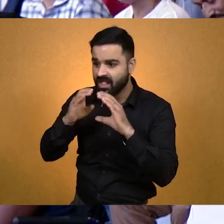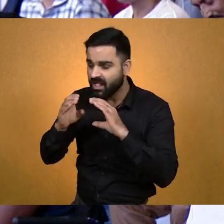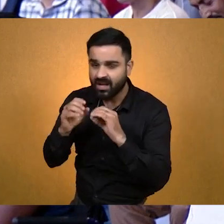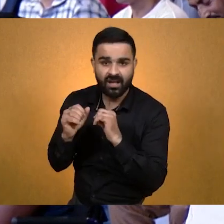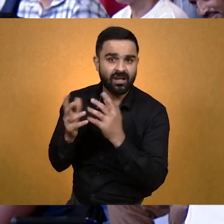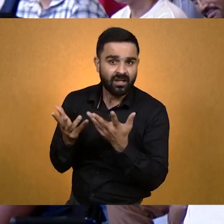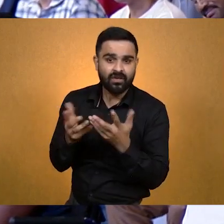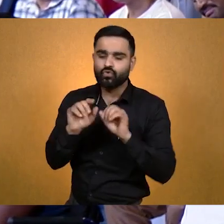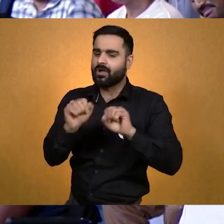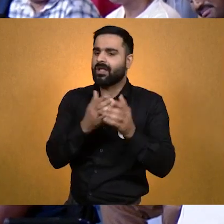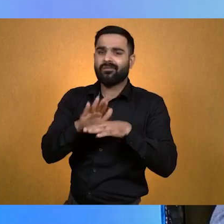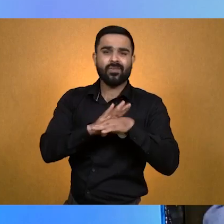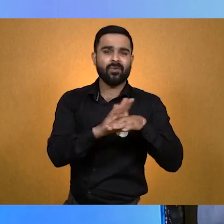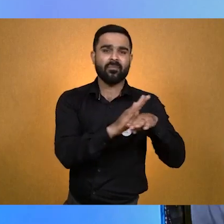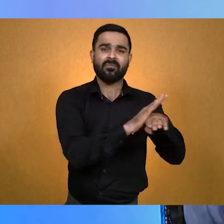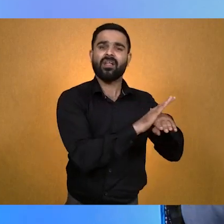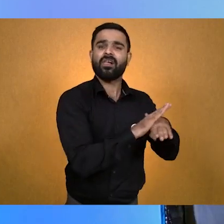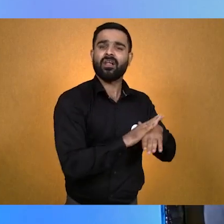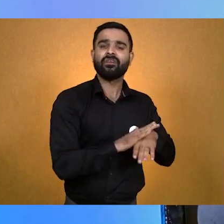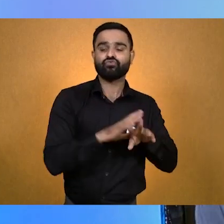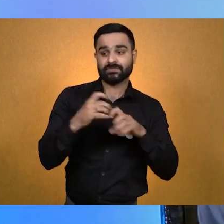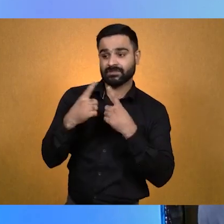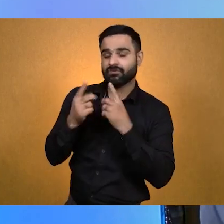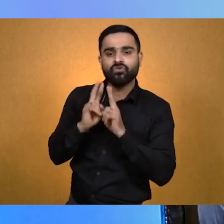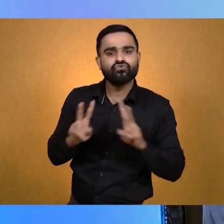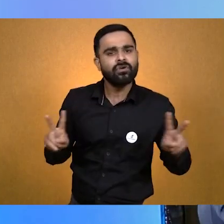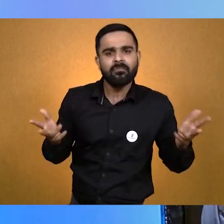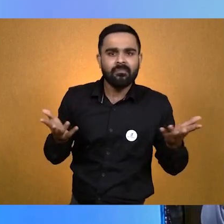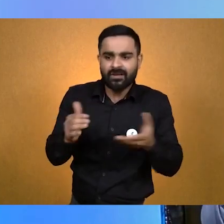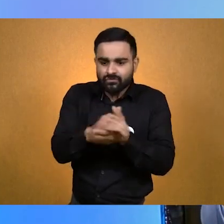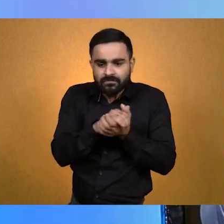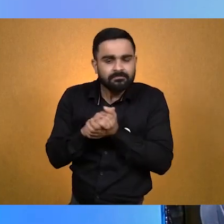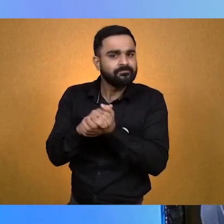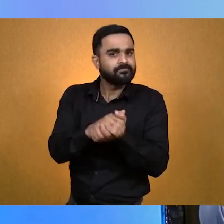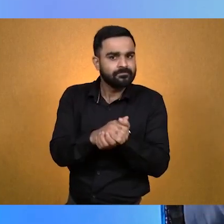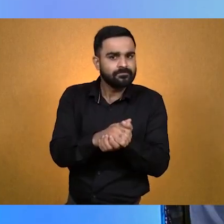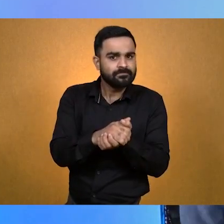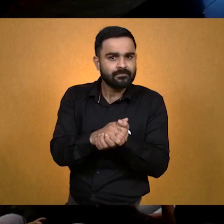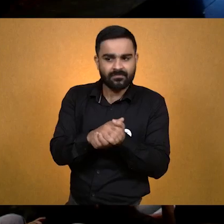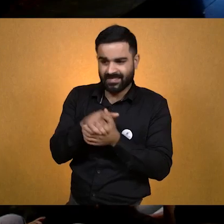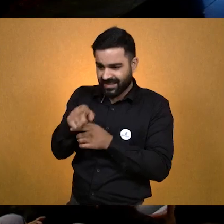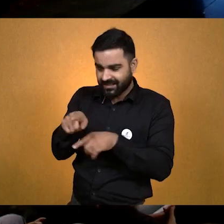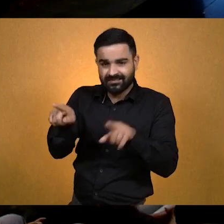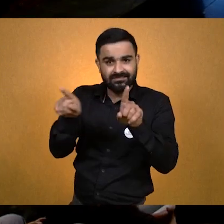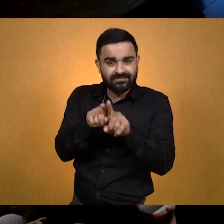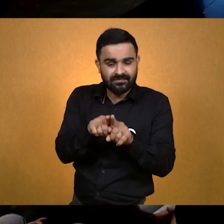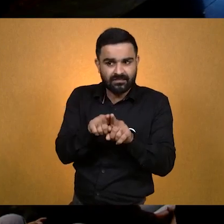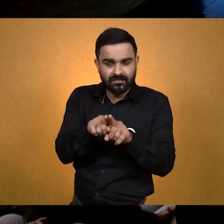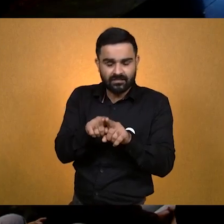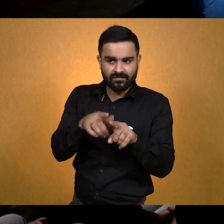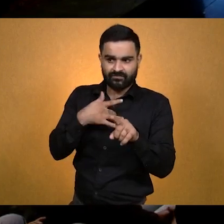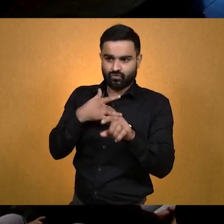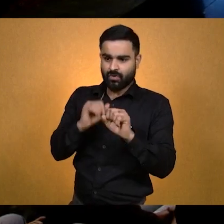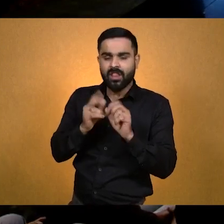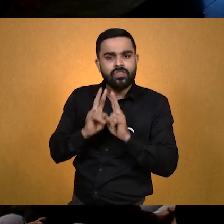with them. You're all very busy. But when you talk about normalizing friendships, you know, is this something that you factored in, that